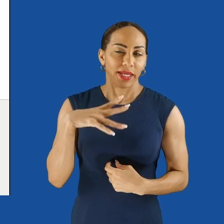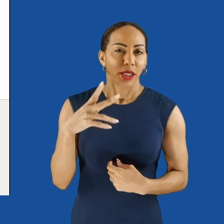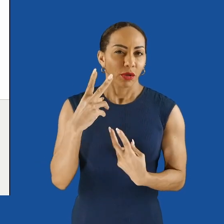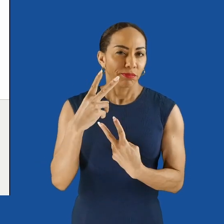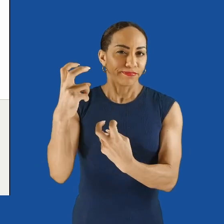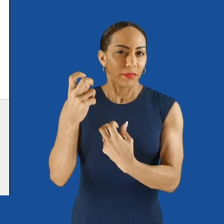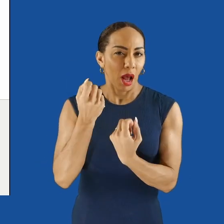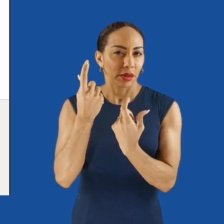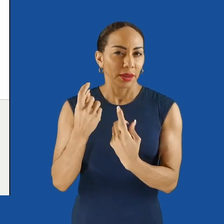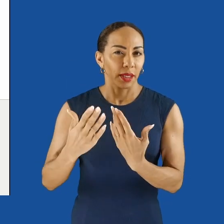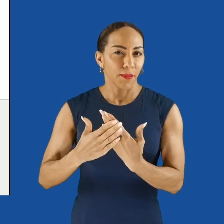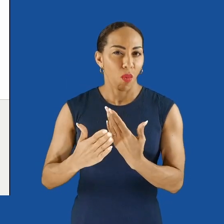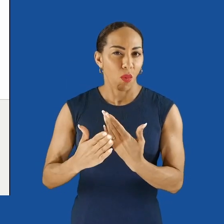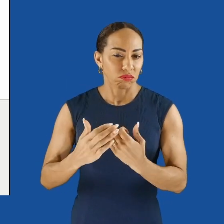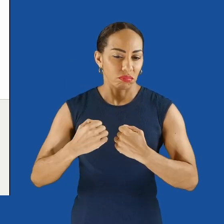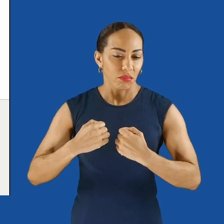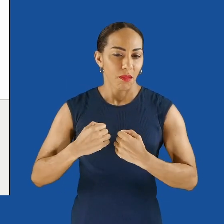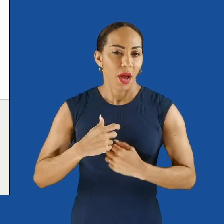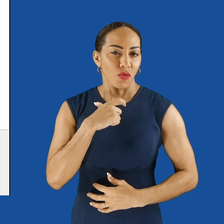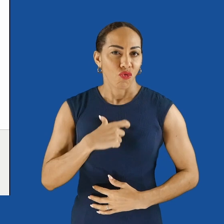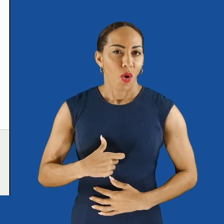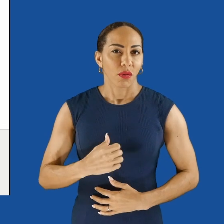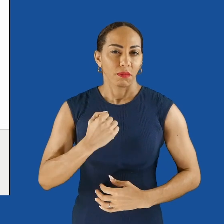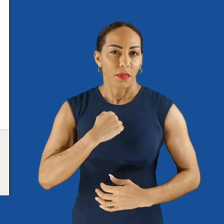your self-employment.